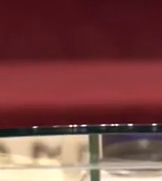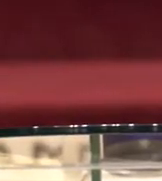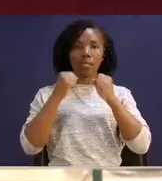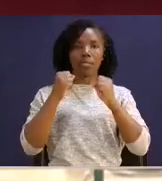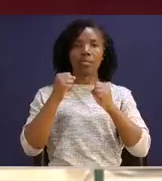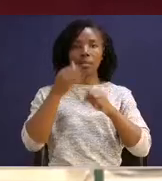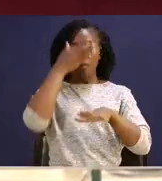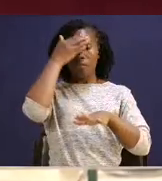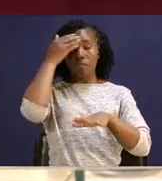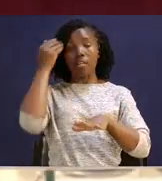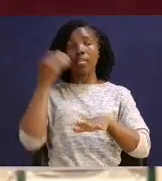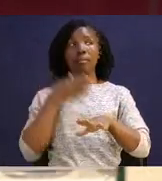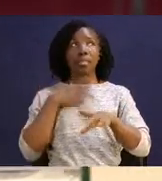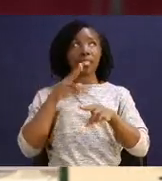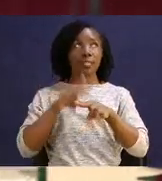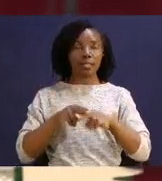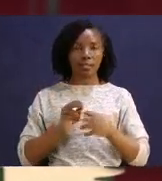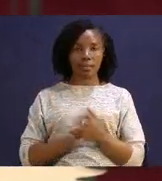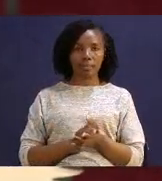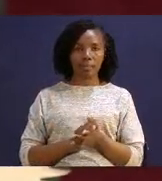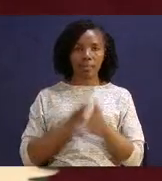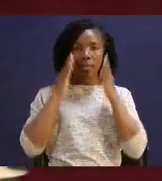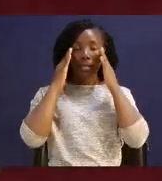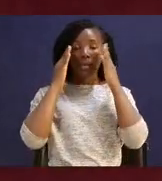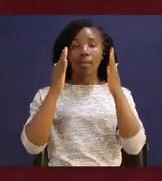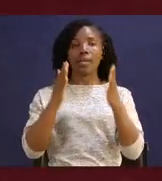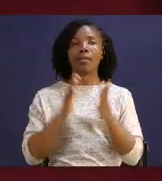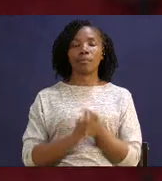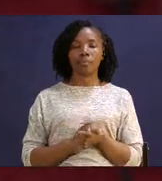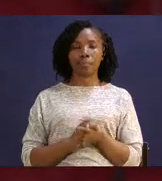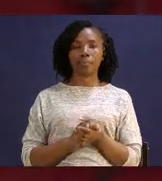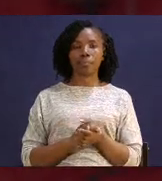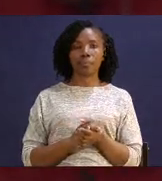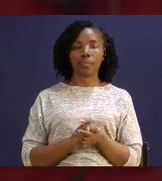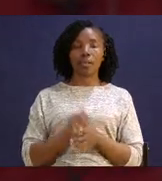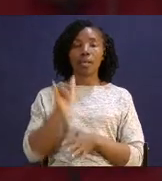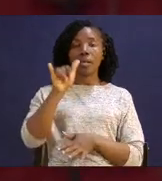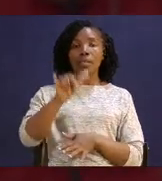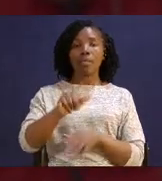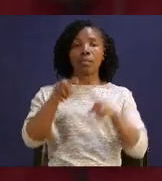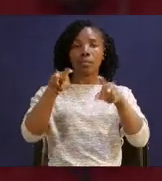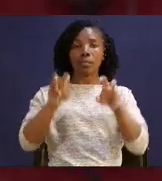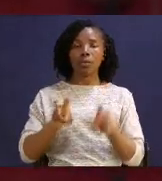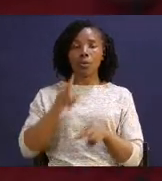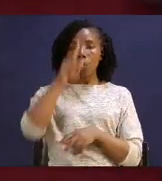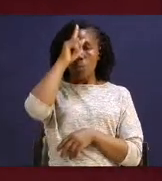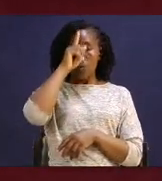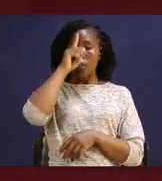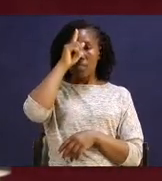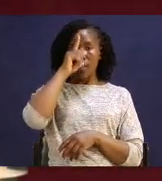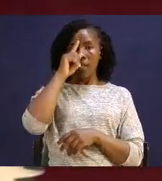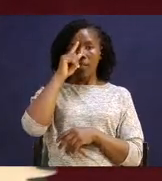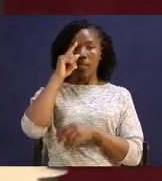seat I sit on. Hello? That throne was seriously majestic.